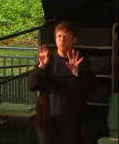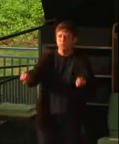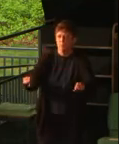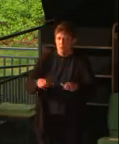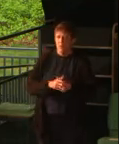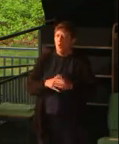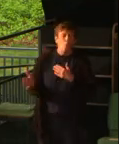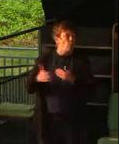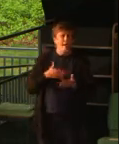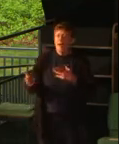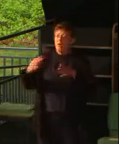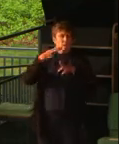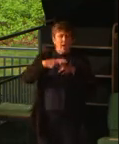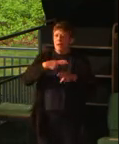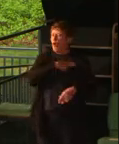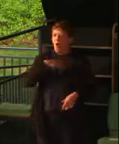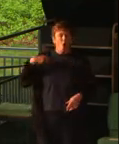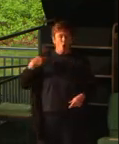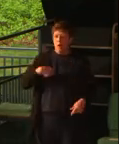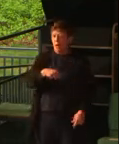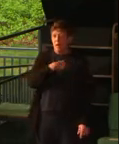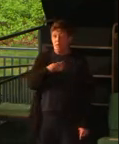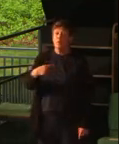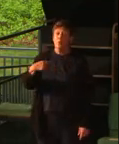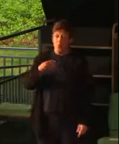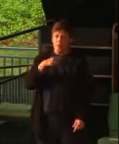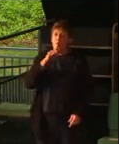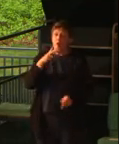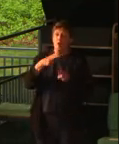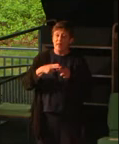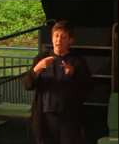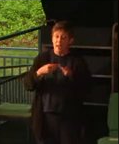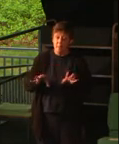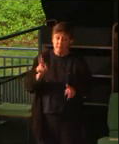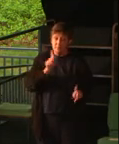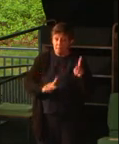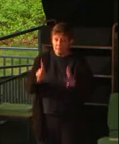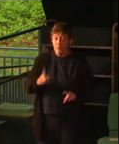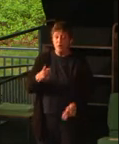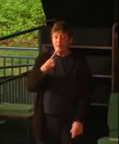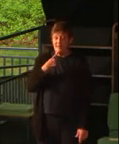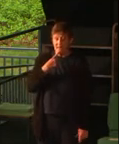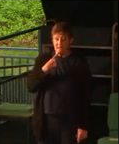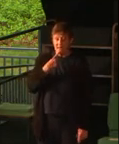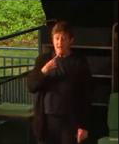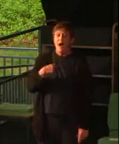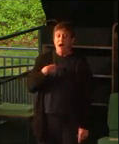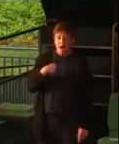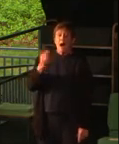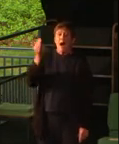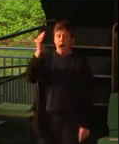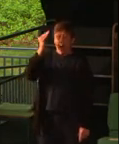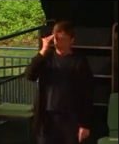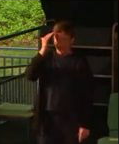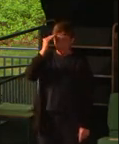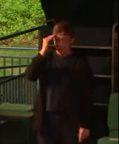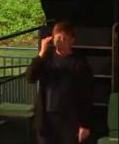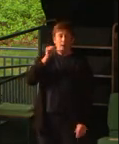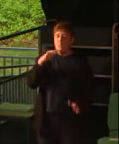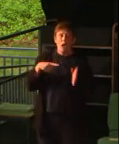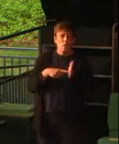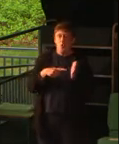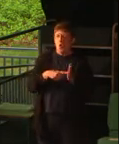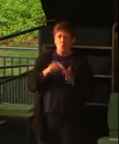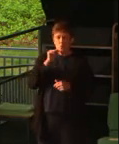whatever they call us, we are the nameless fodder that says, I know I am not owed tomorrow,